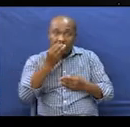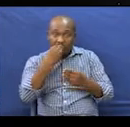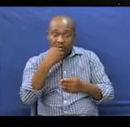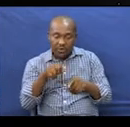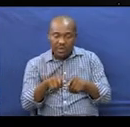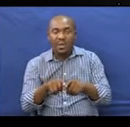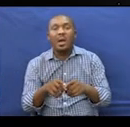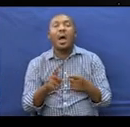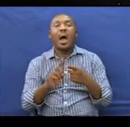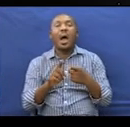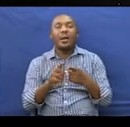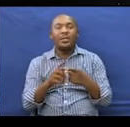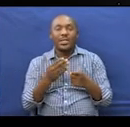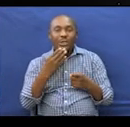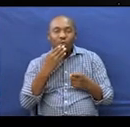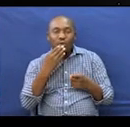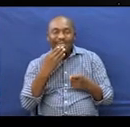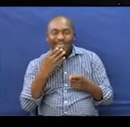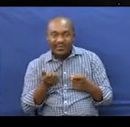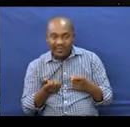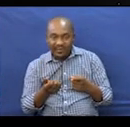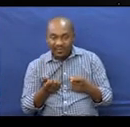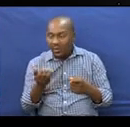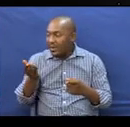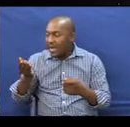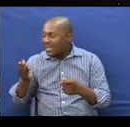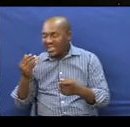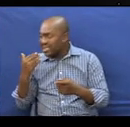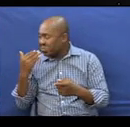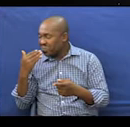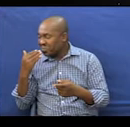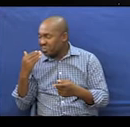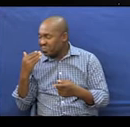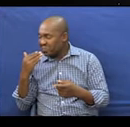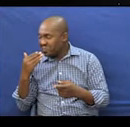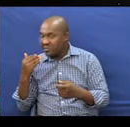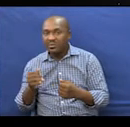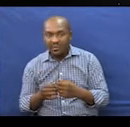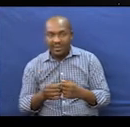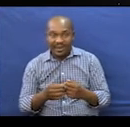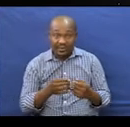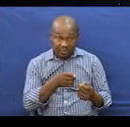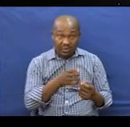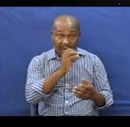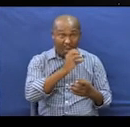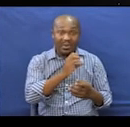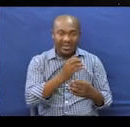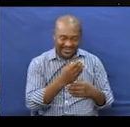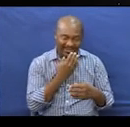carbohydrates are sweet while others are not sweet. So some are sweet,